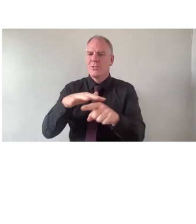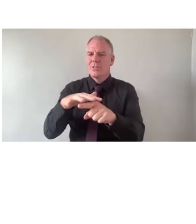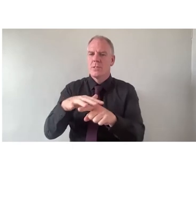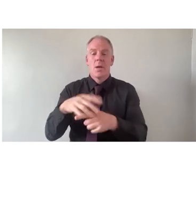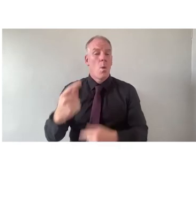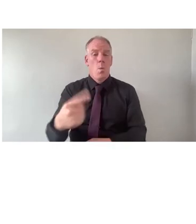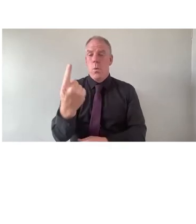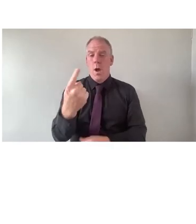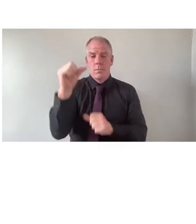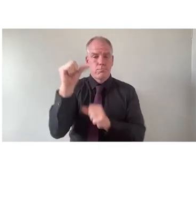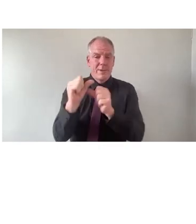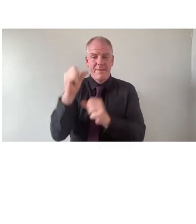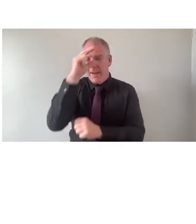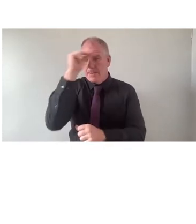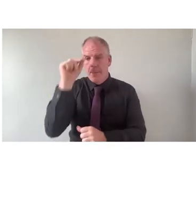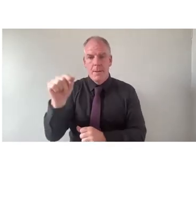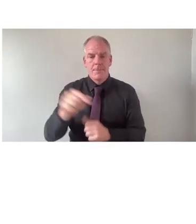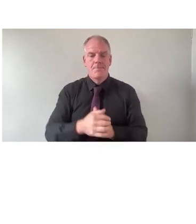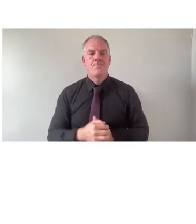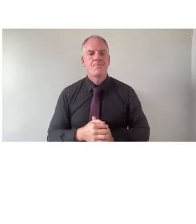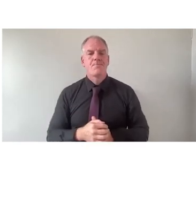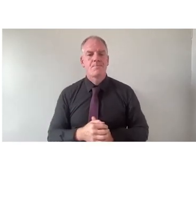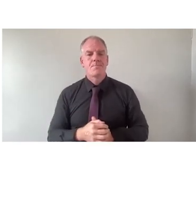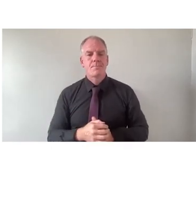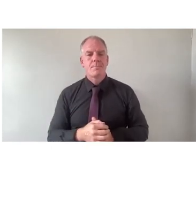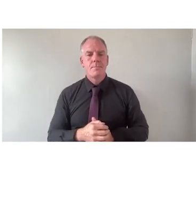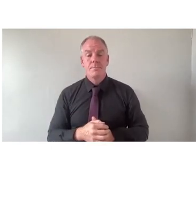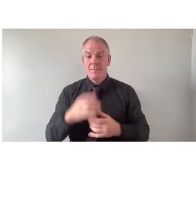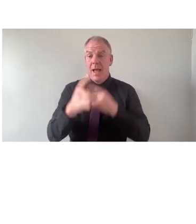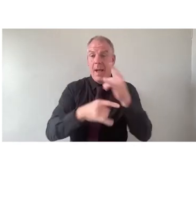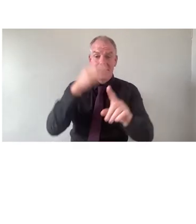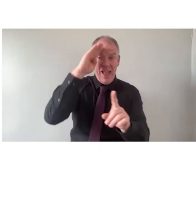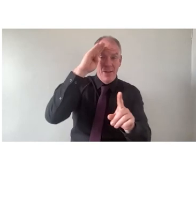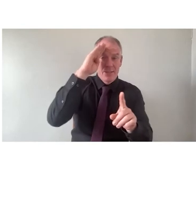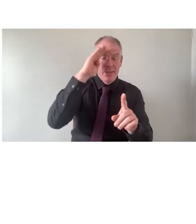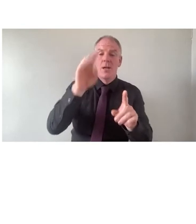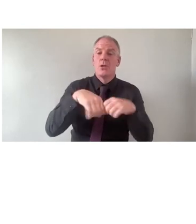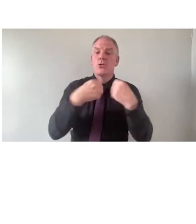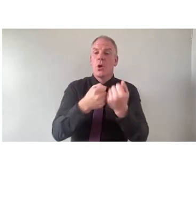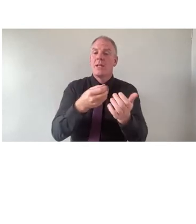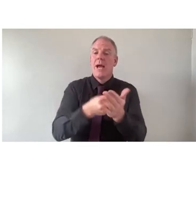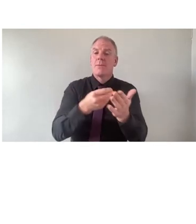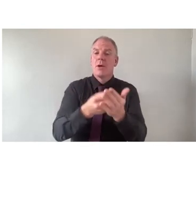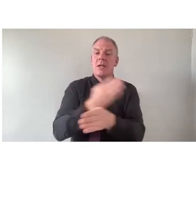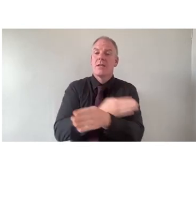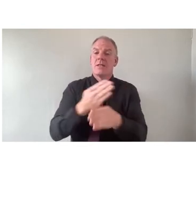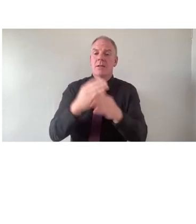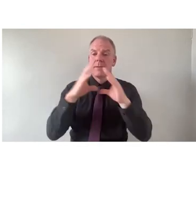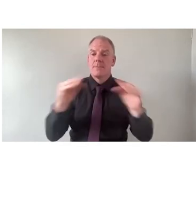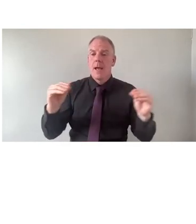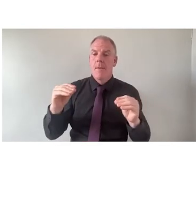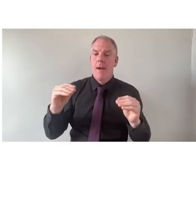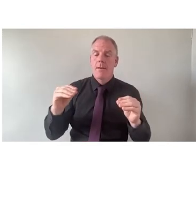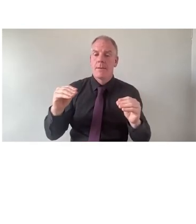one brief example, there's it exists in Ireland, but it was a social enterprise started in Denmark called Speciale